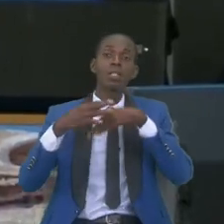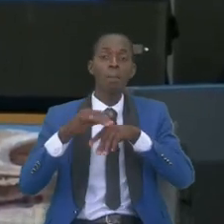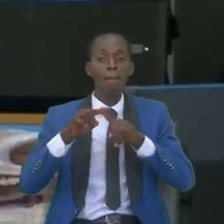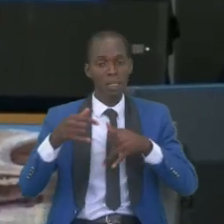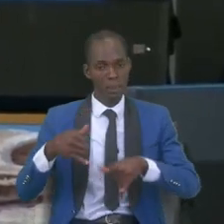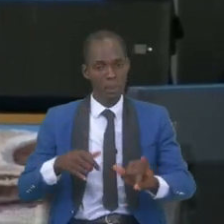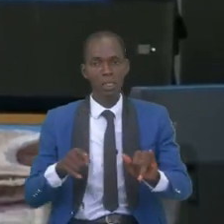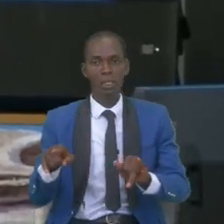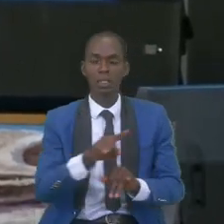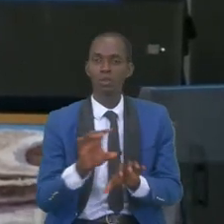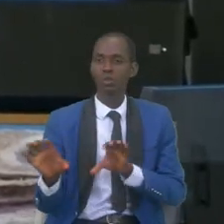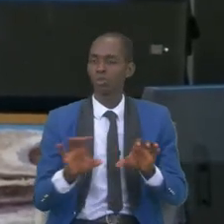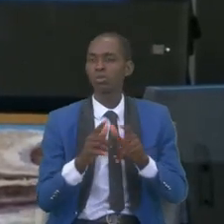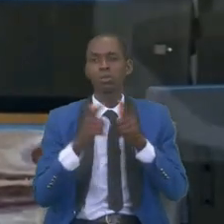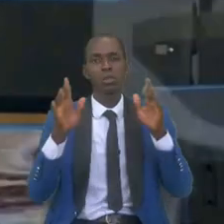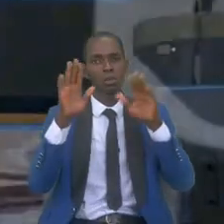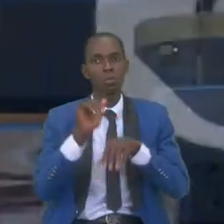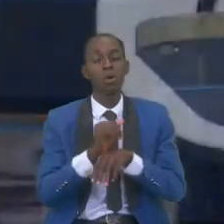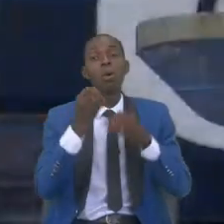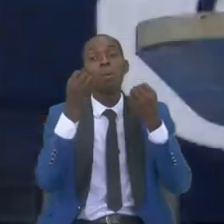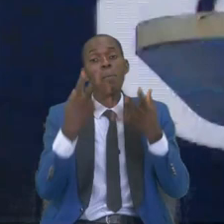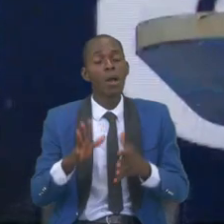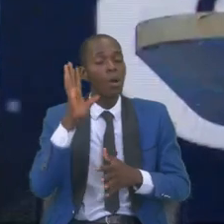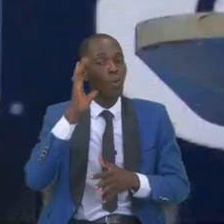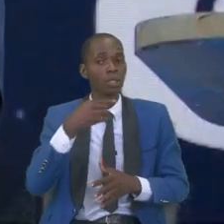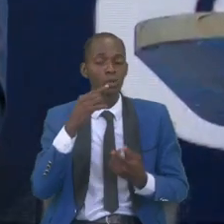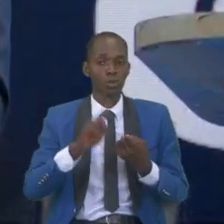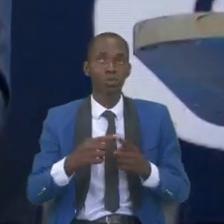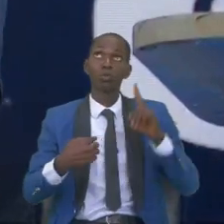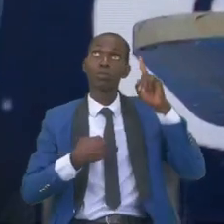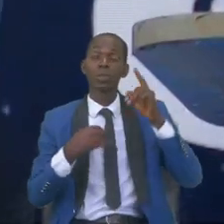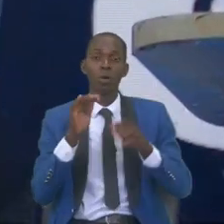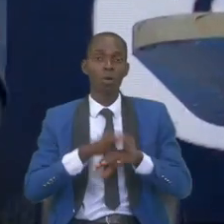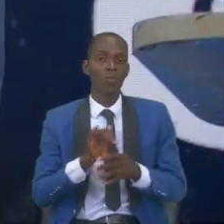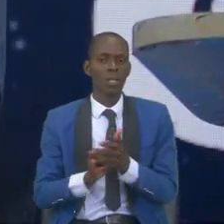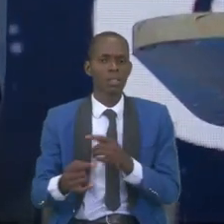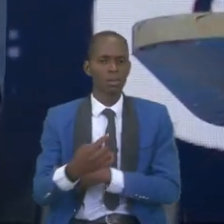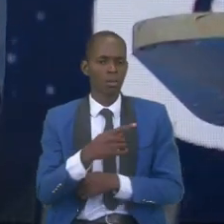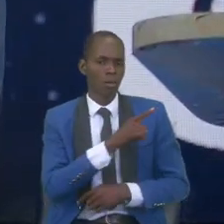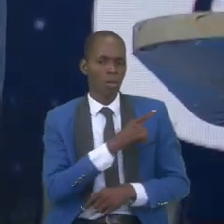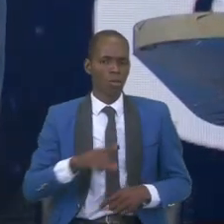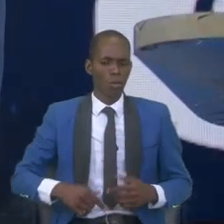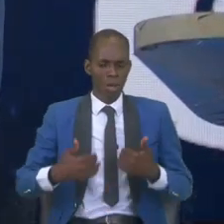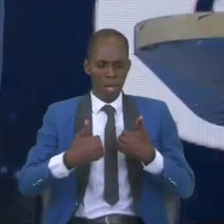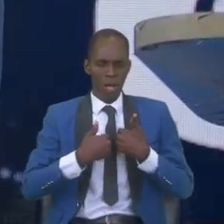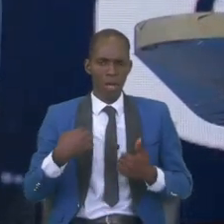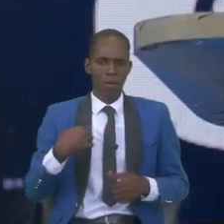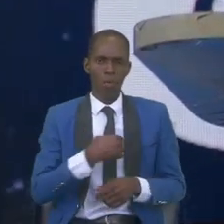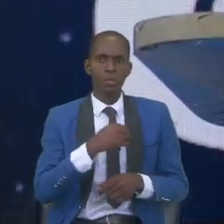Many will come and say unto me in that day, Lord, have we not prophesied in your